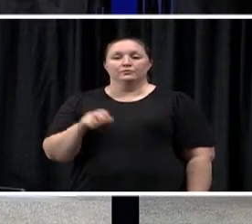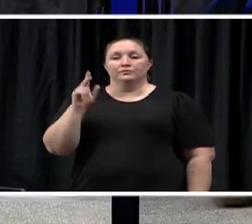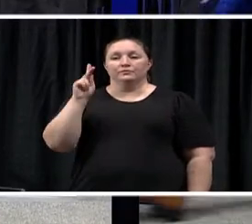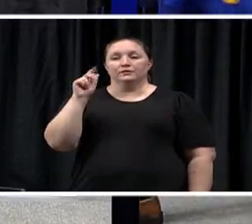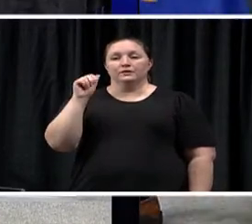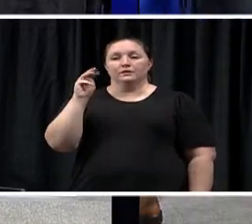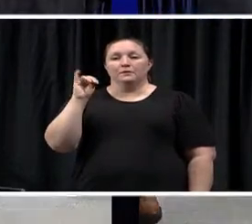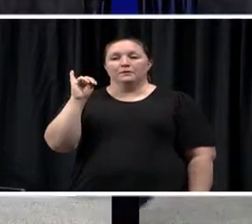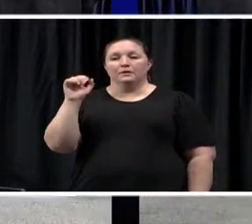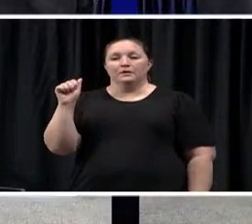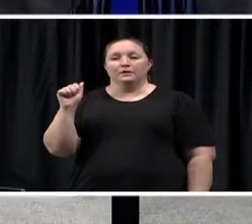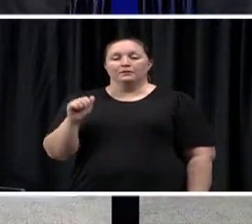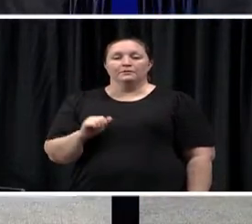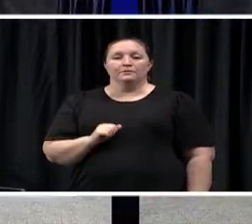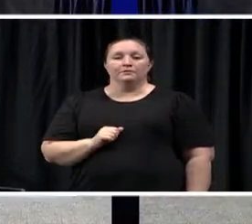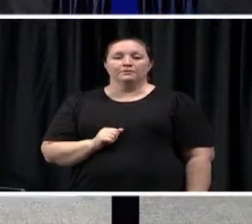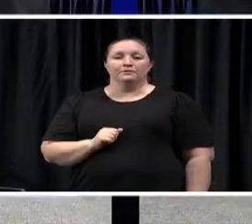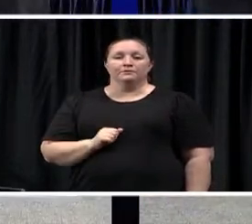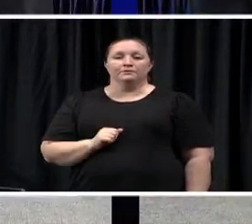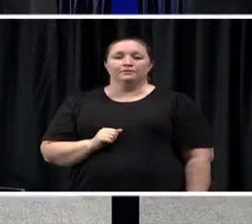Kamaya Karita Price.